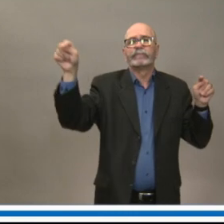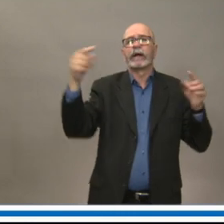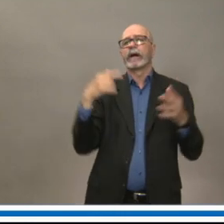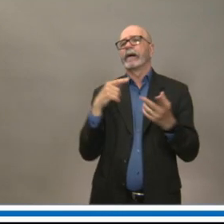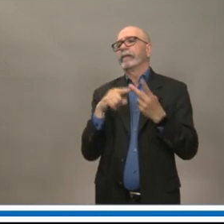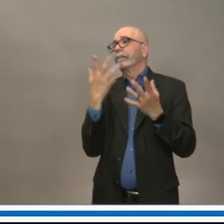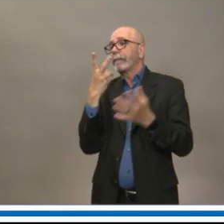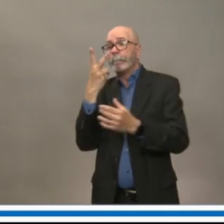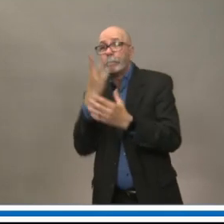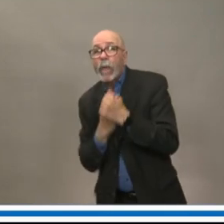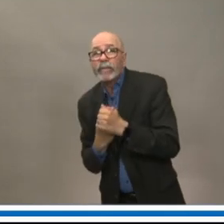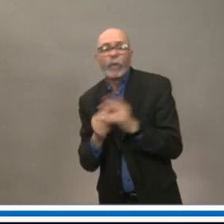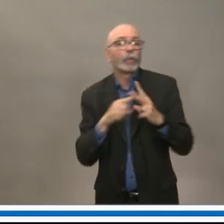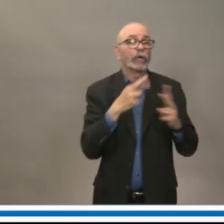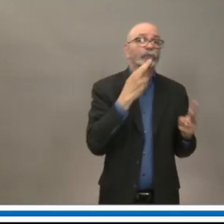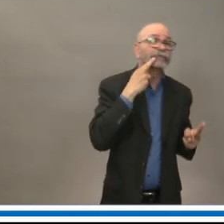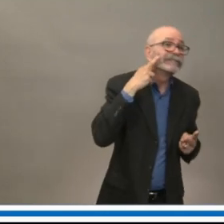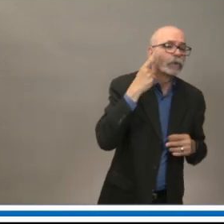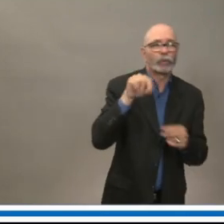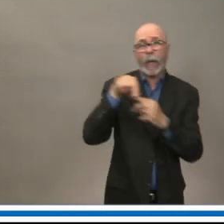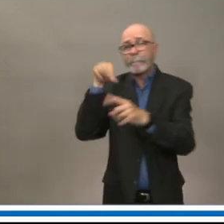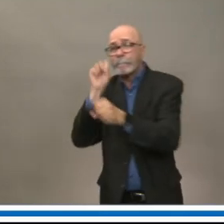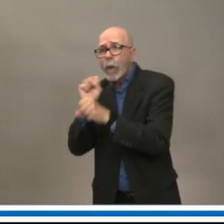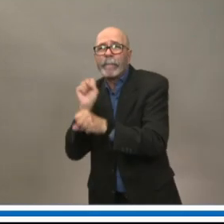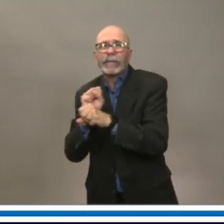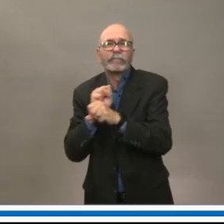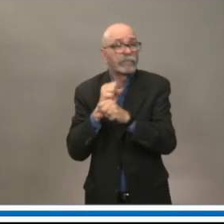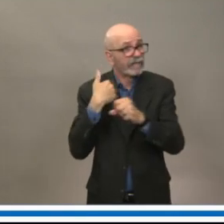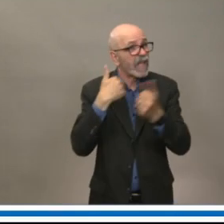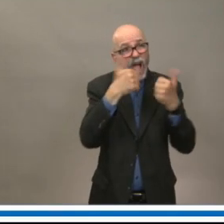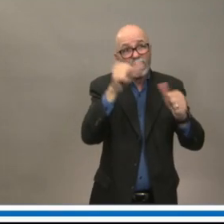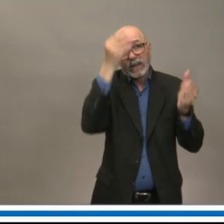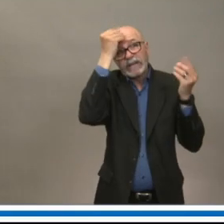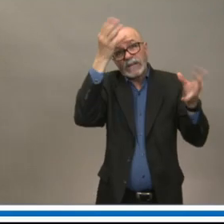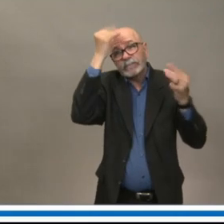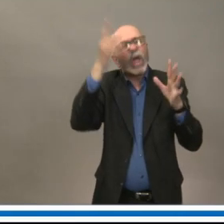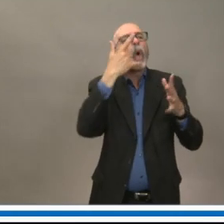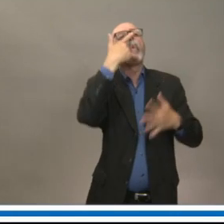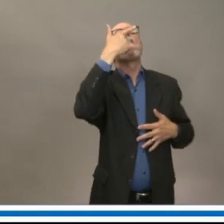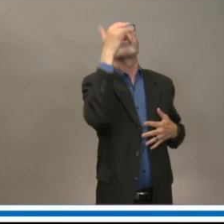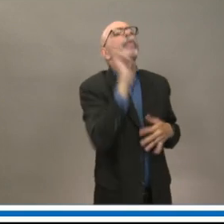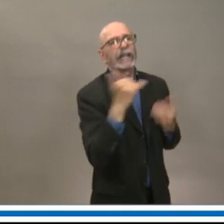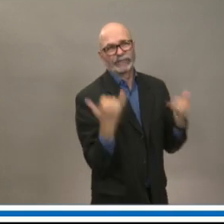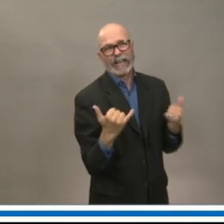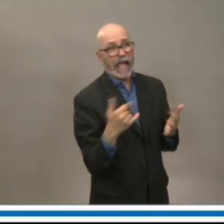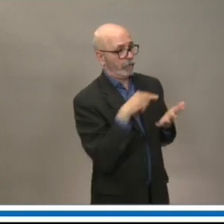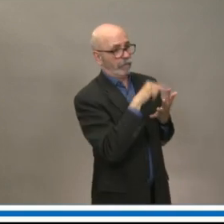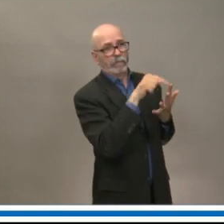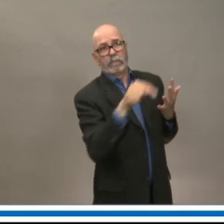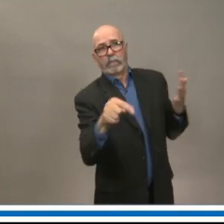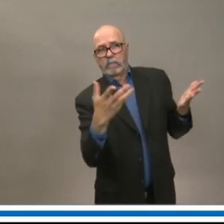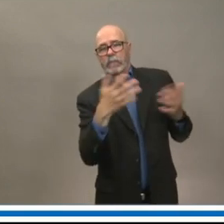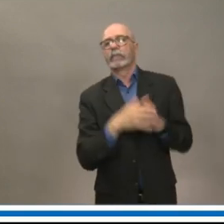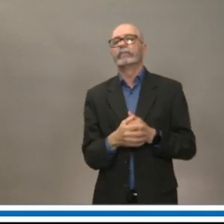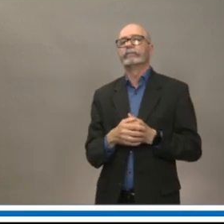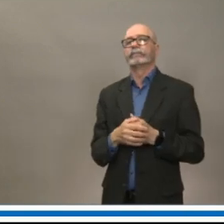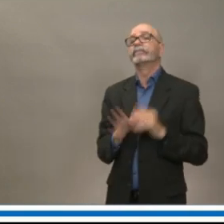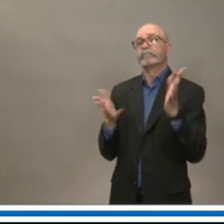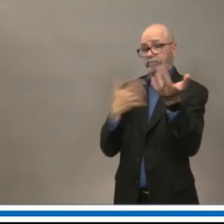residents? So we've now got a process in place that's starting today that's been